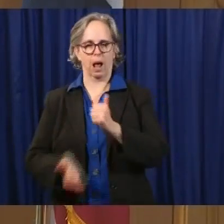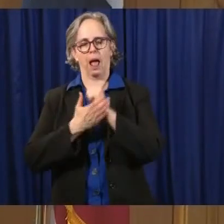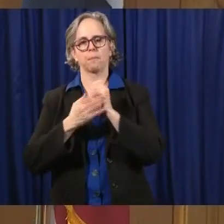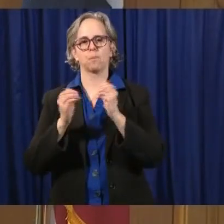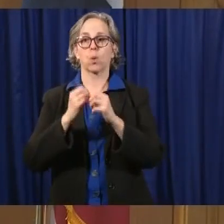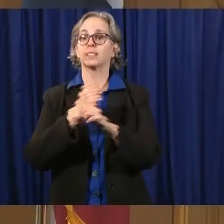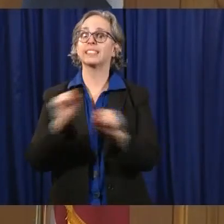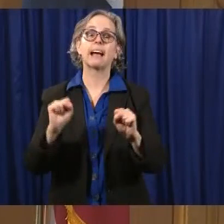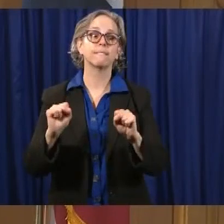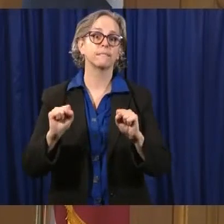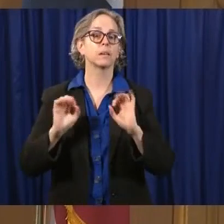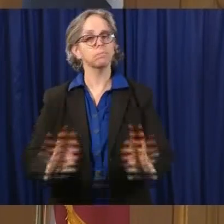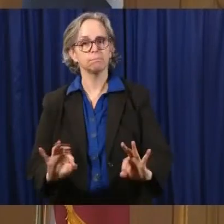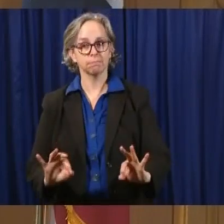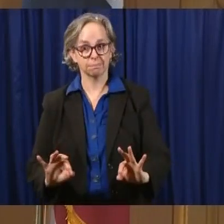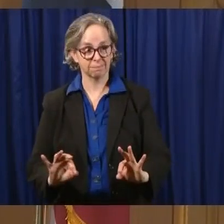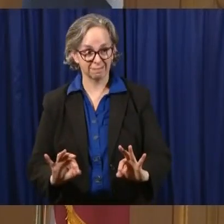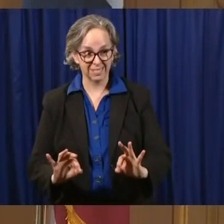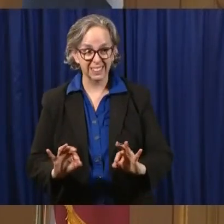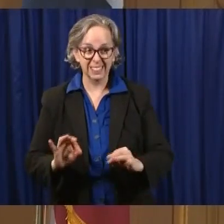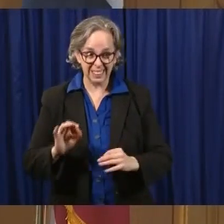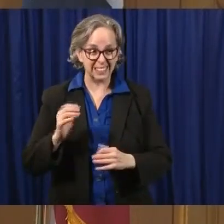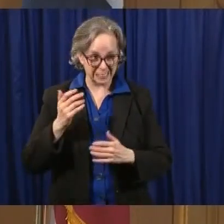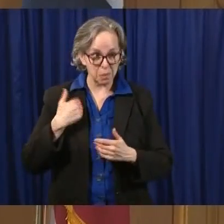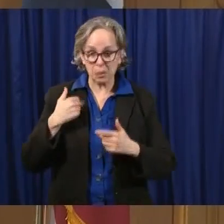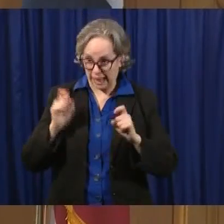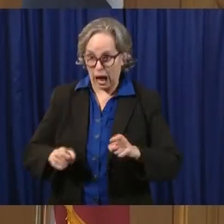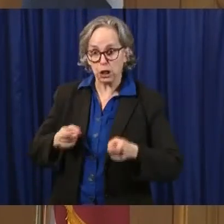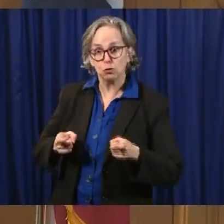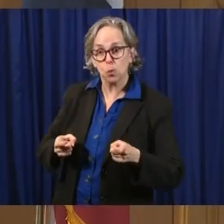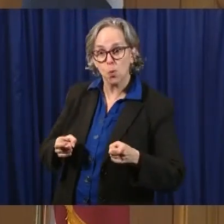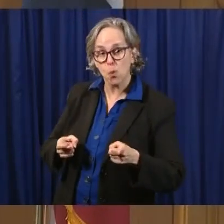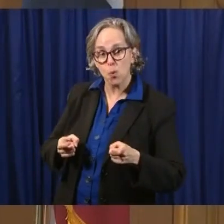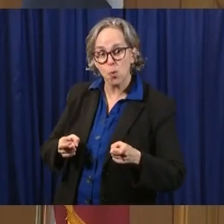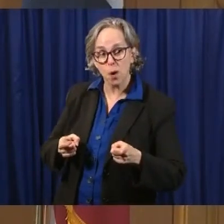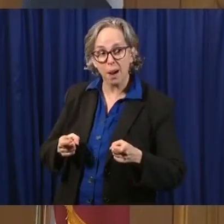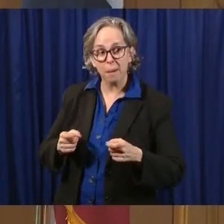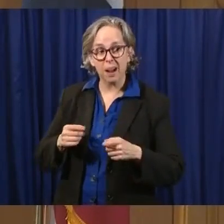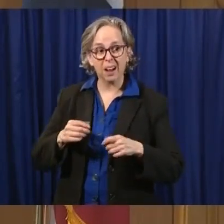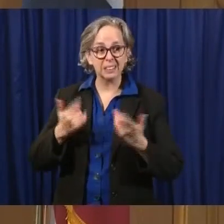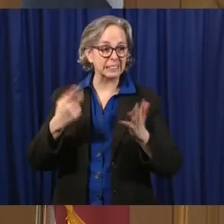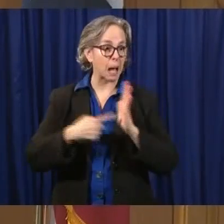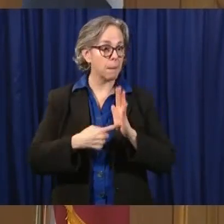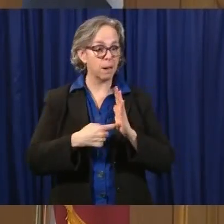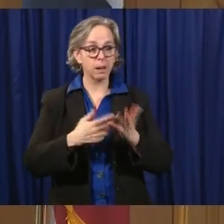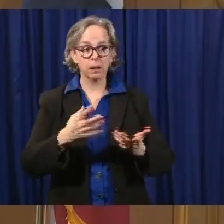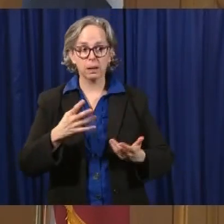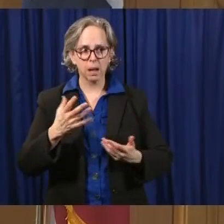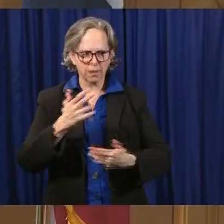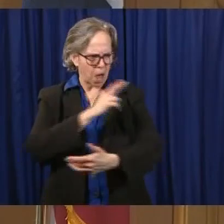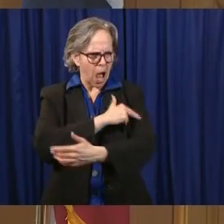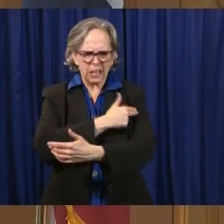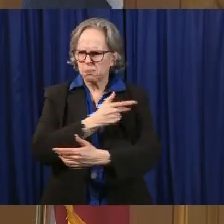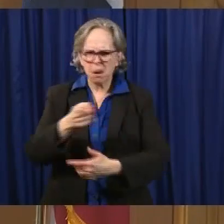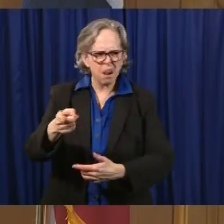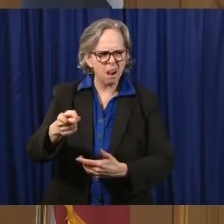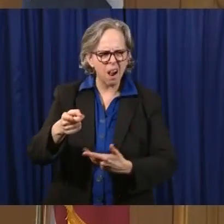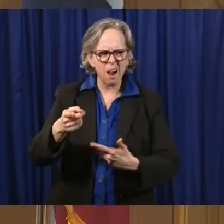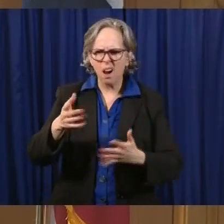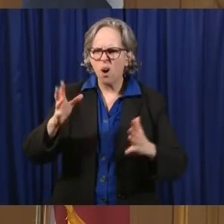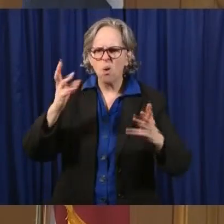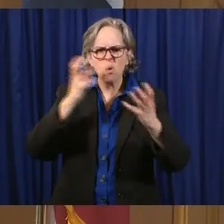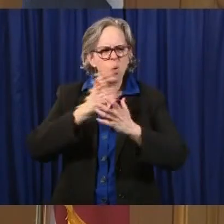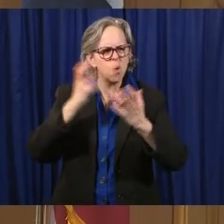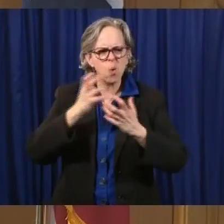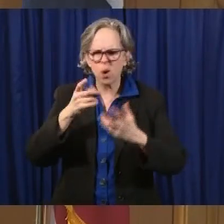we have some control over. Our great hospitals in Ohio, who are doing a phenomenal job, they're leading the way in